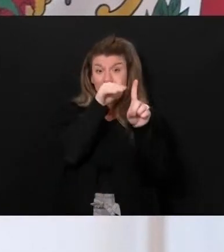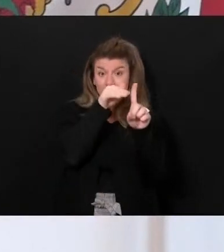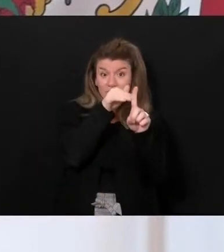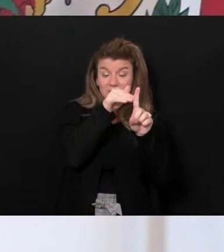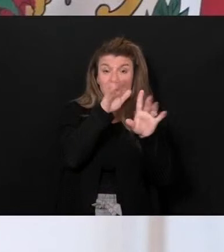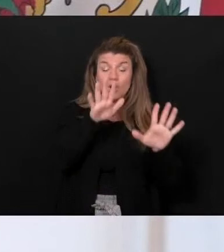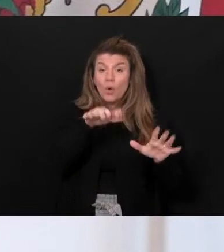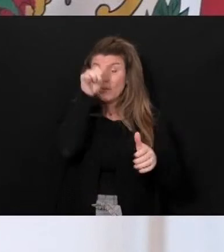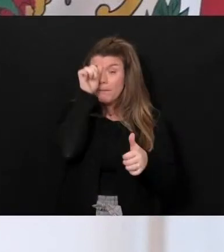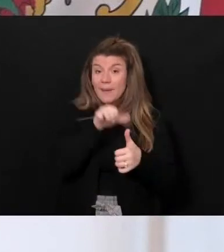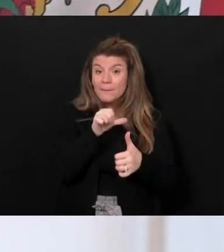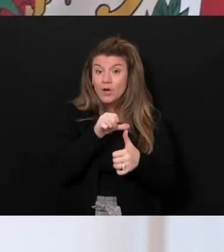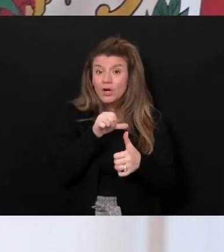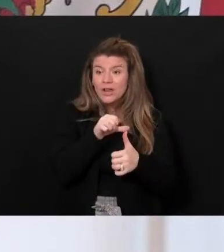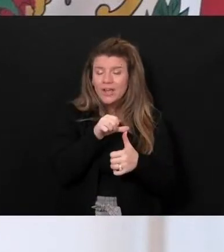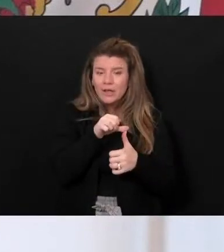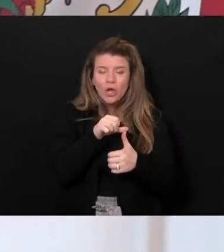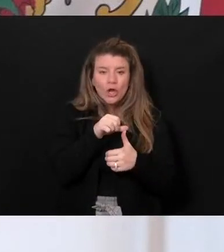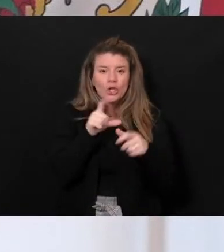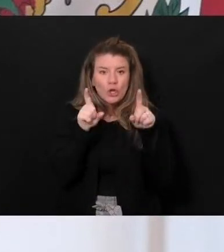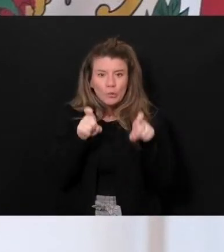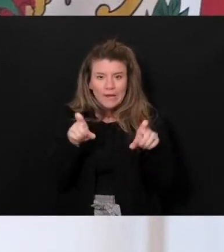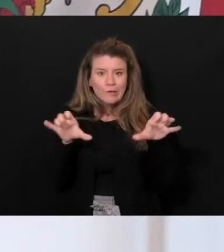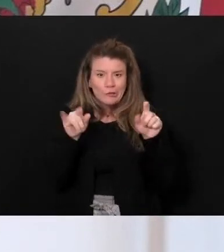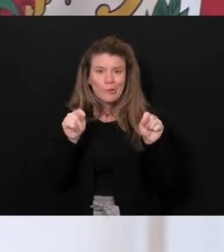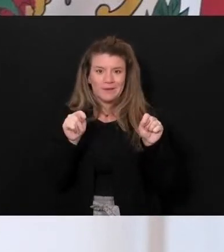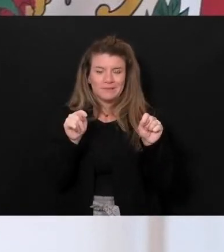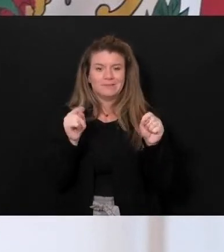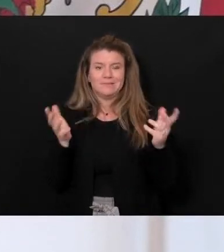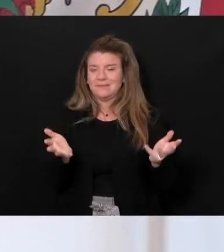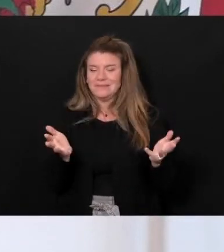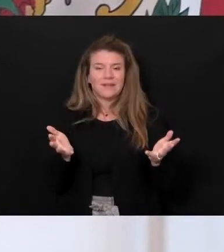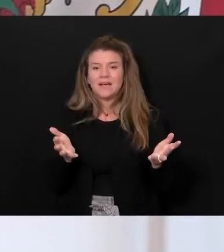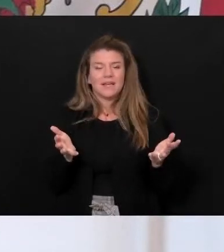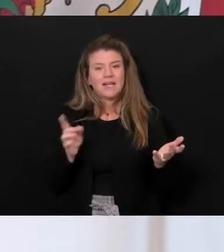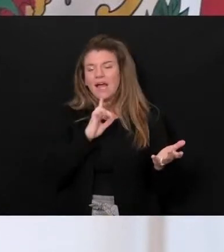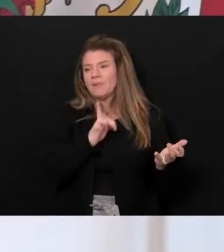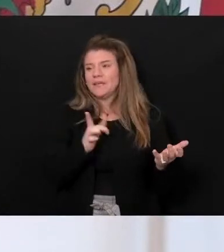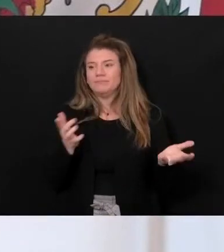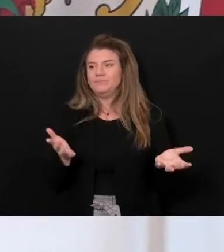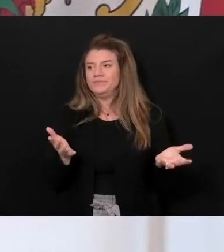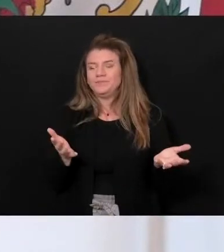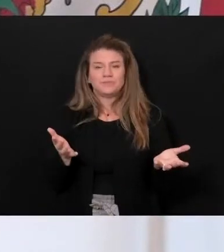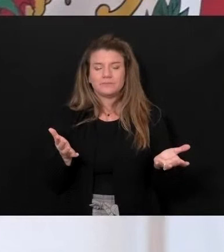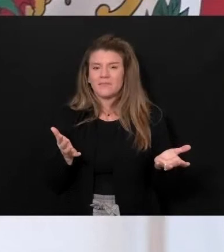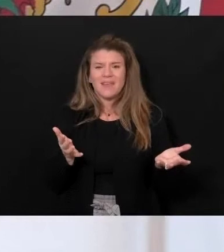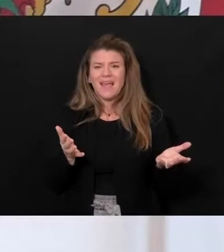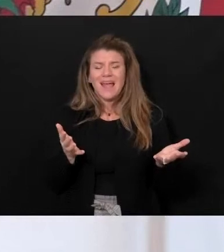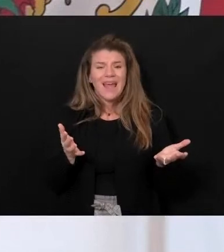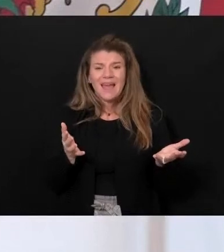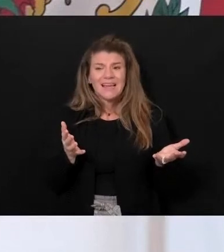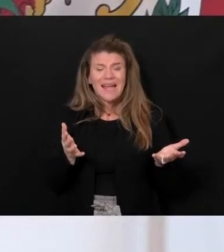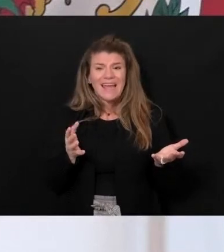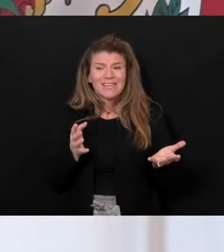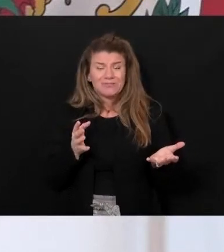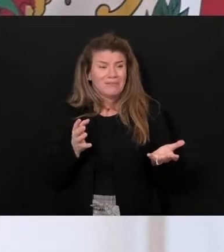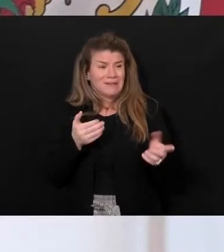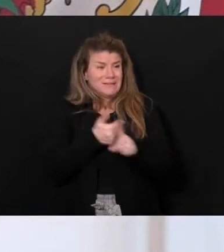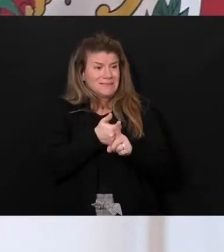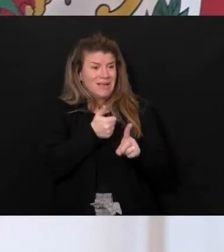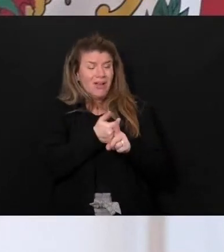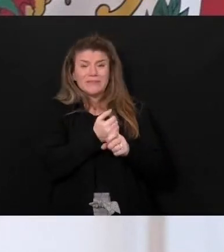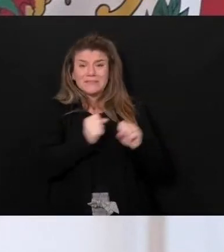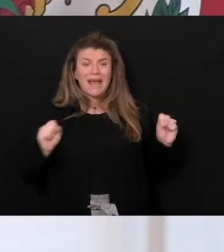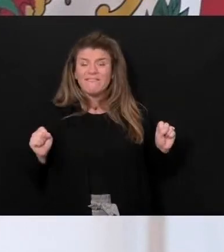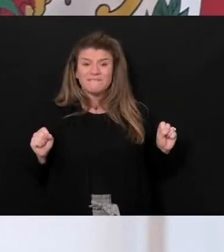is you got to take your vaccine shot. I mean, it's completely safe, or as safe as we